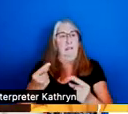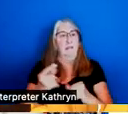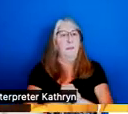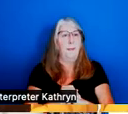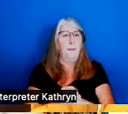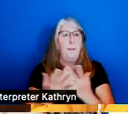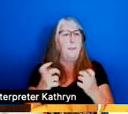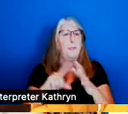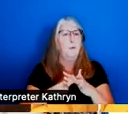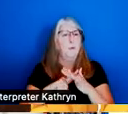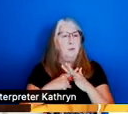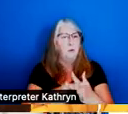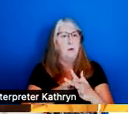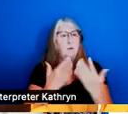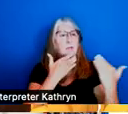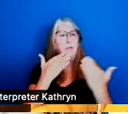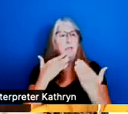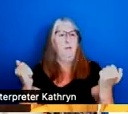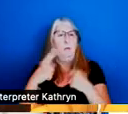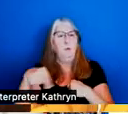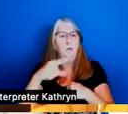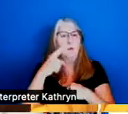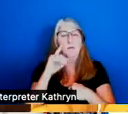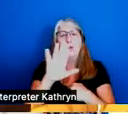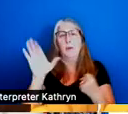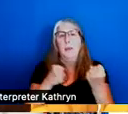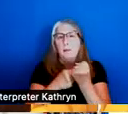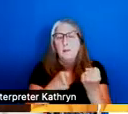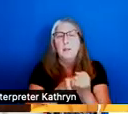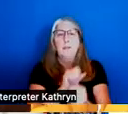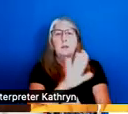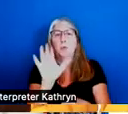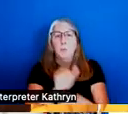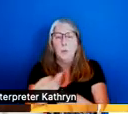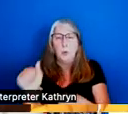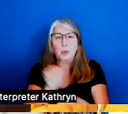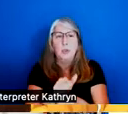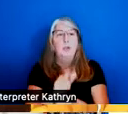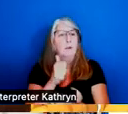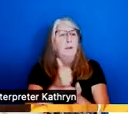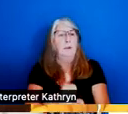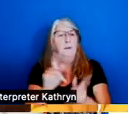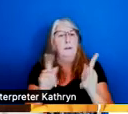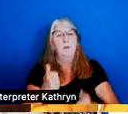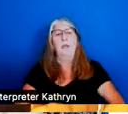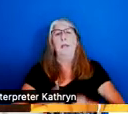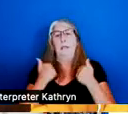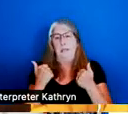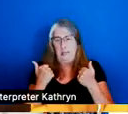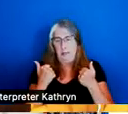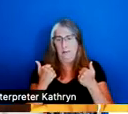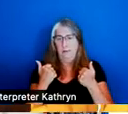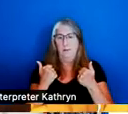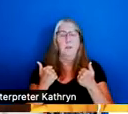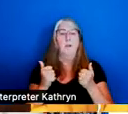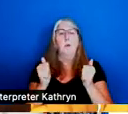to start this by thanking all of you for your advocacy and for your work to help people live a life that is free of